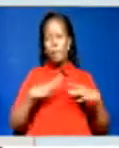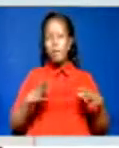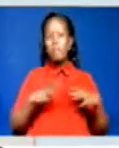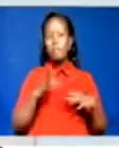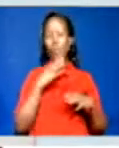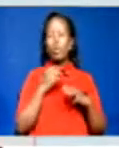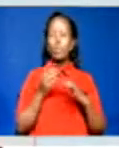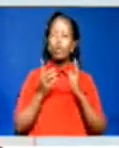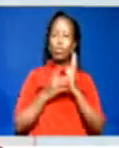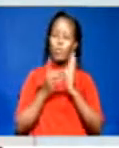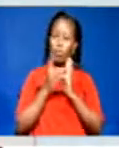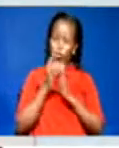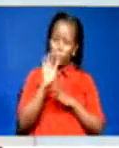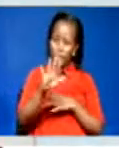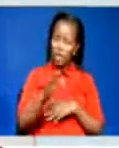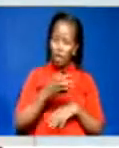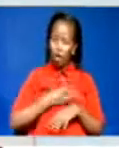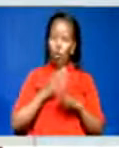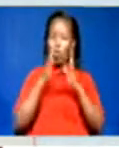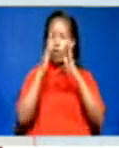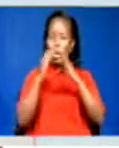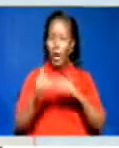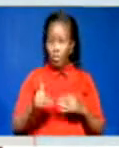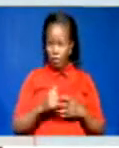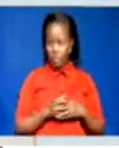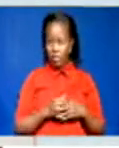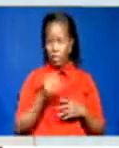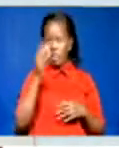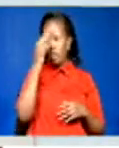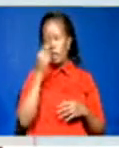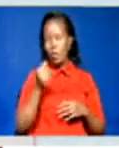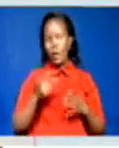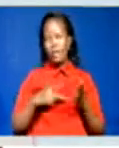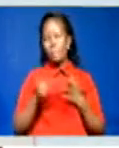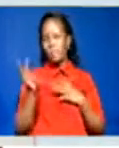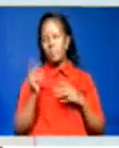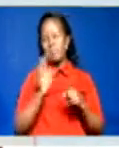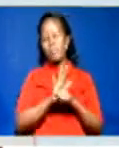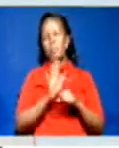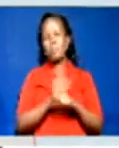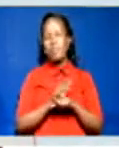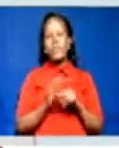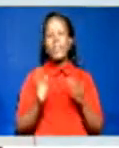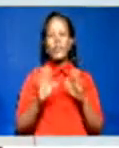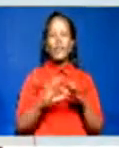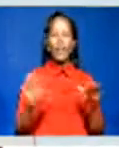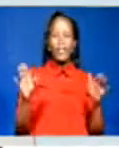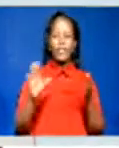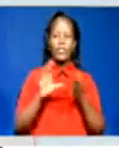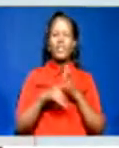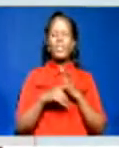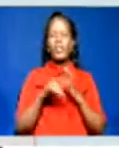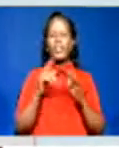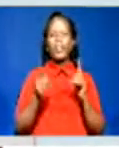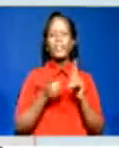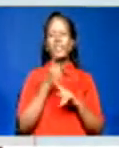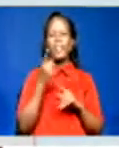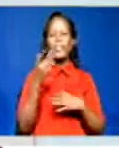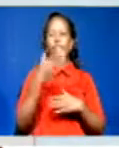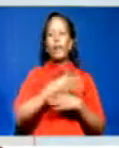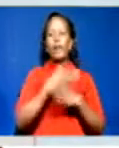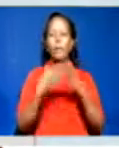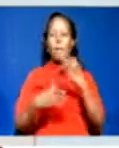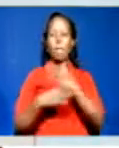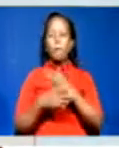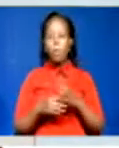why they would buy value-added affordable pieces of properties, land, and then start building, because you look at